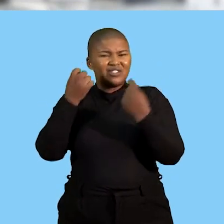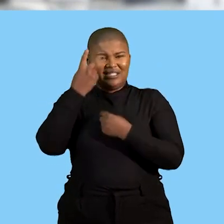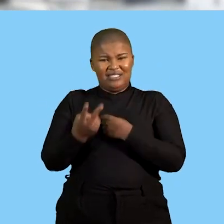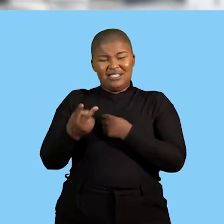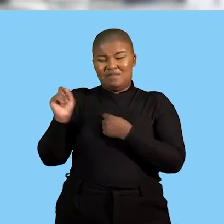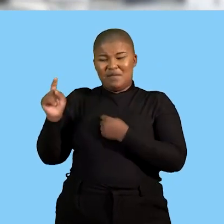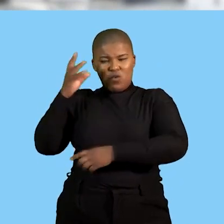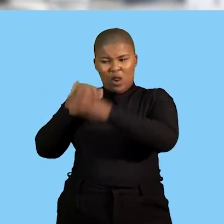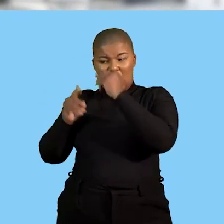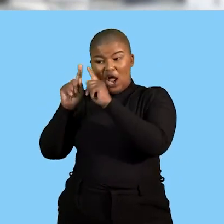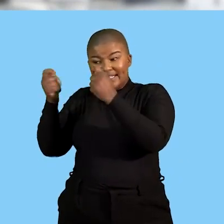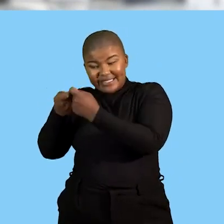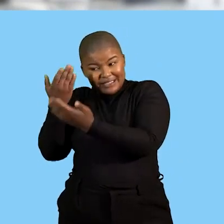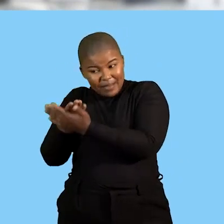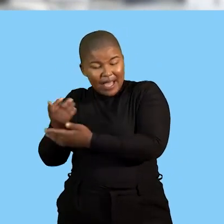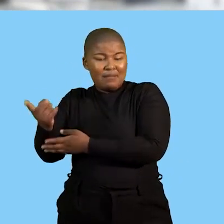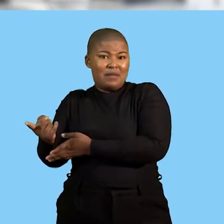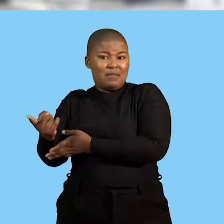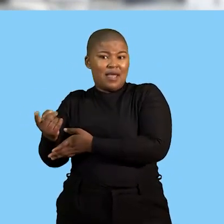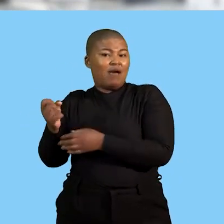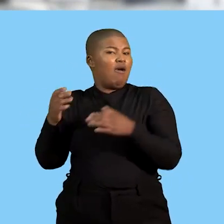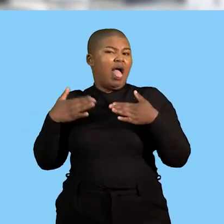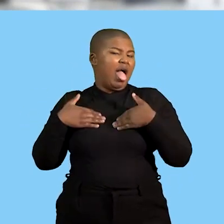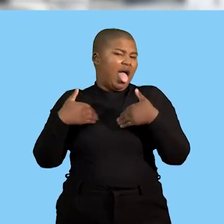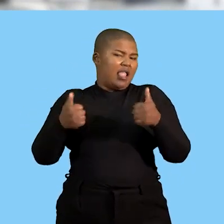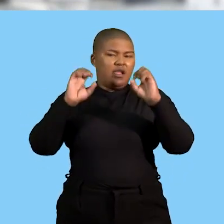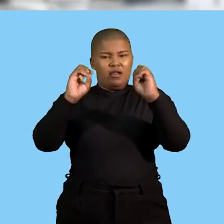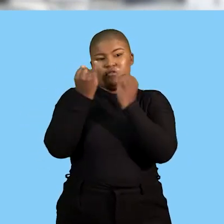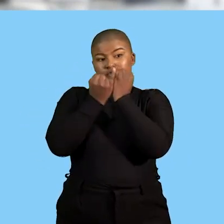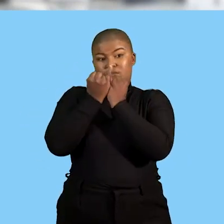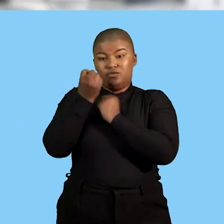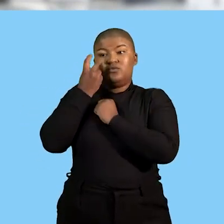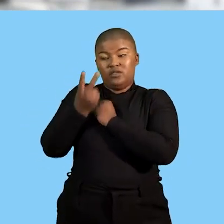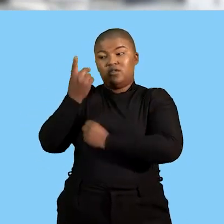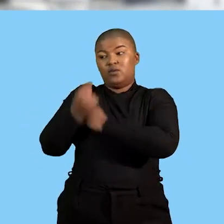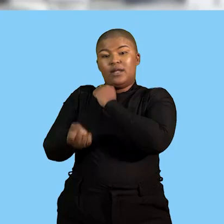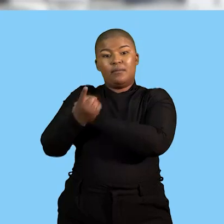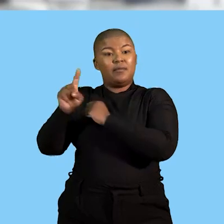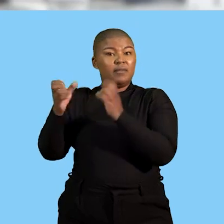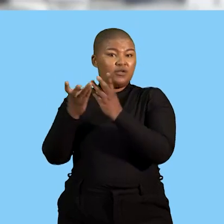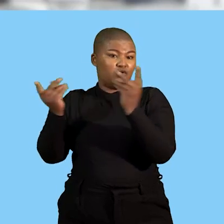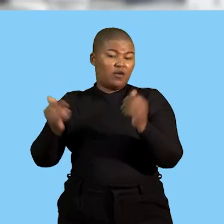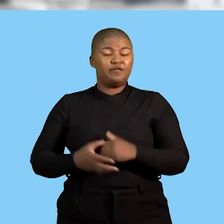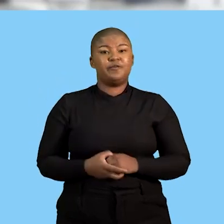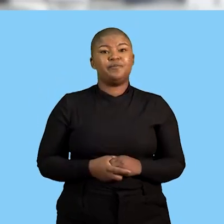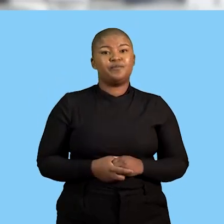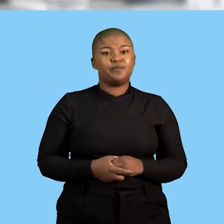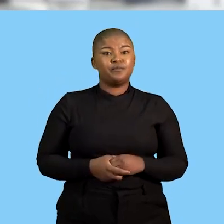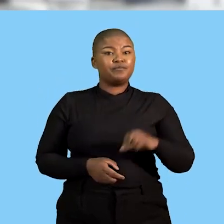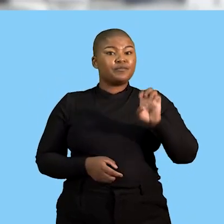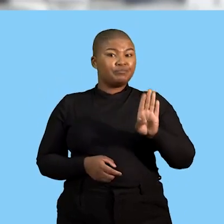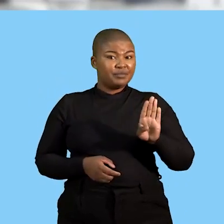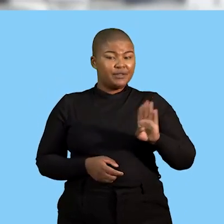from learning due to the unhealthy competition mentality that we see, which leads to conflict, obviously. And then option B